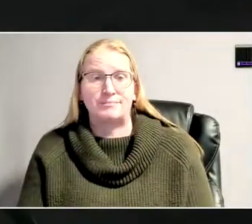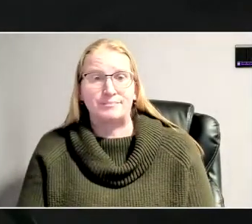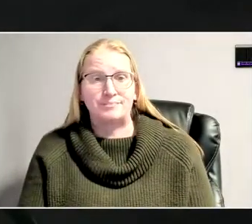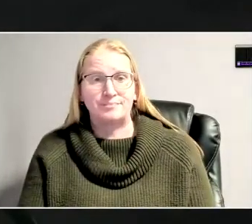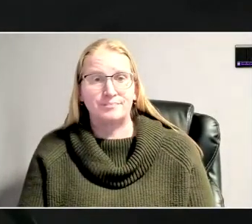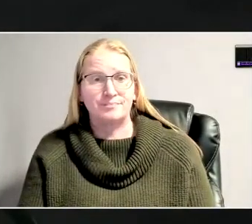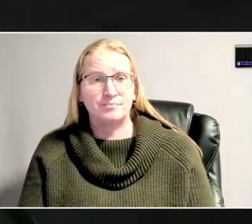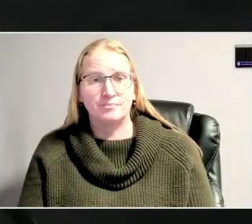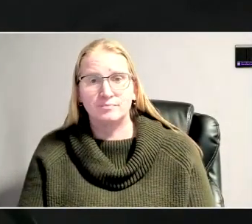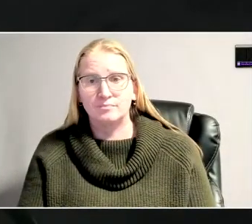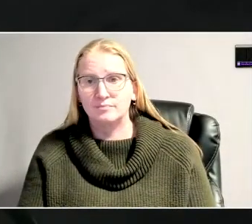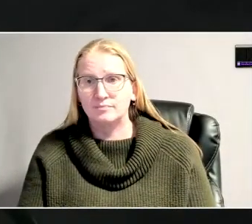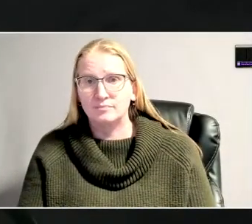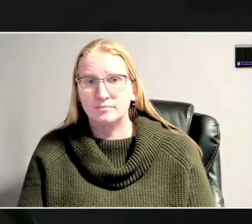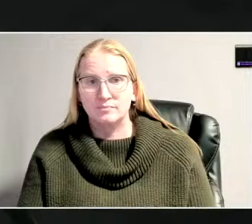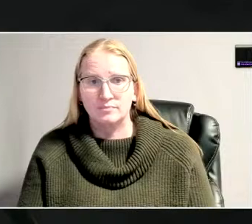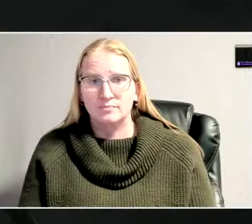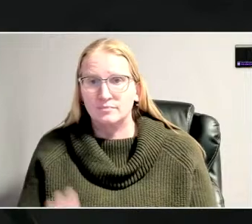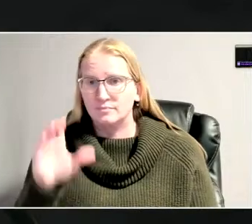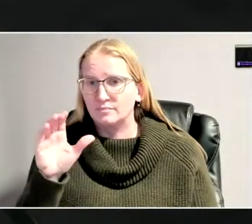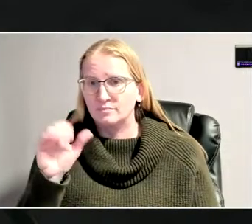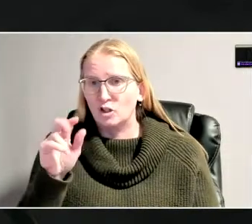discussion Mr